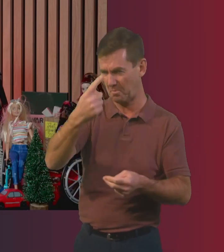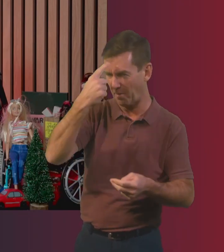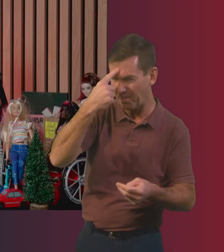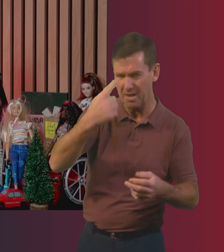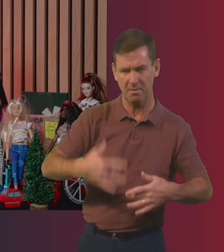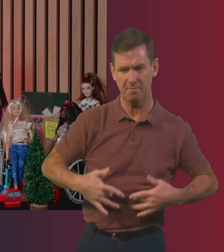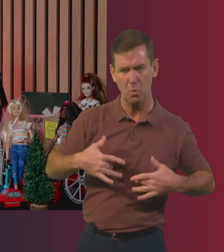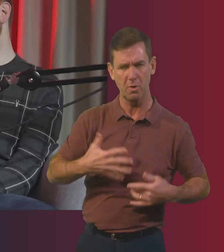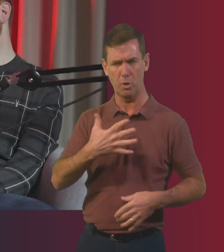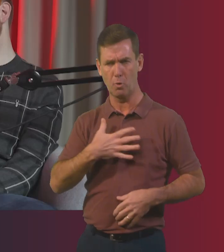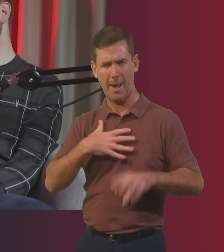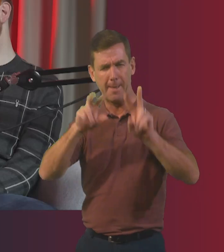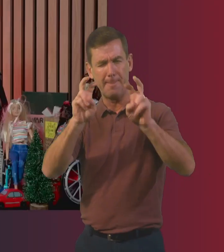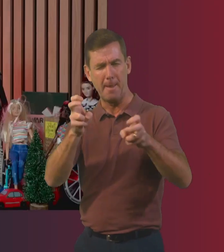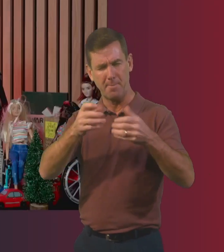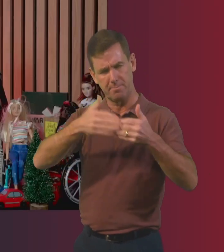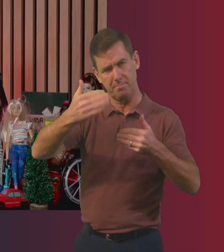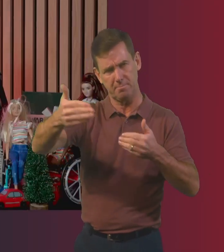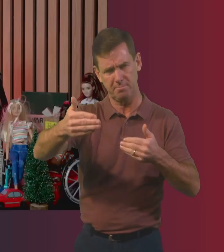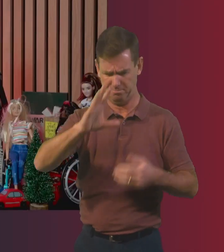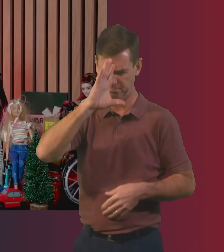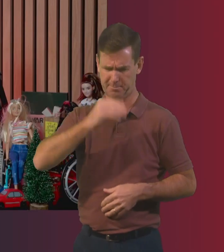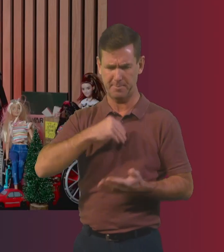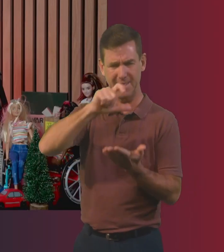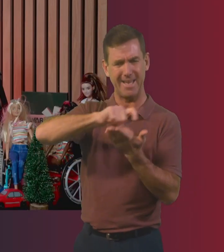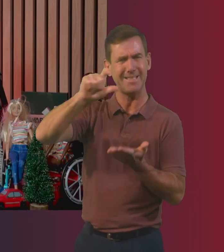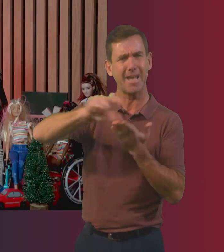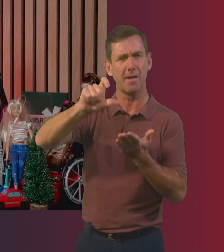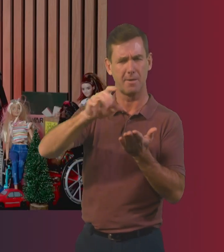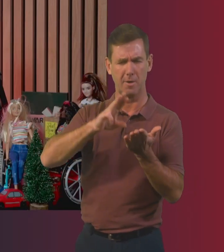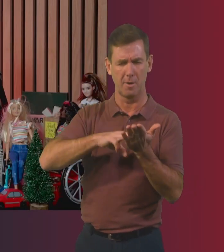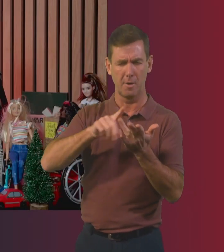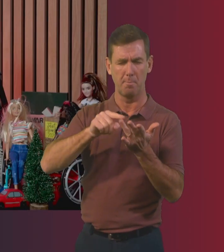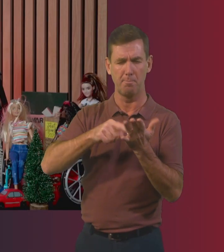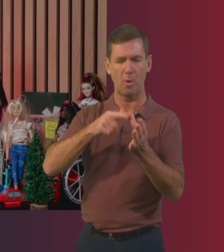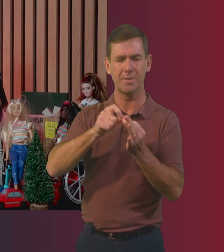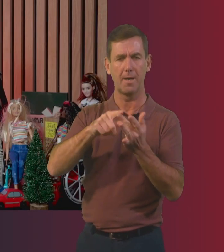there's something you'd like to hear, come say hello on Instagram at